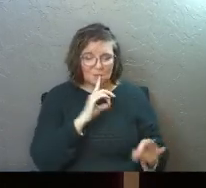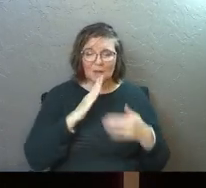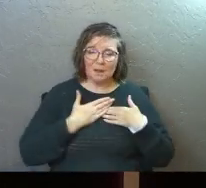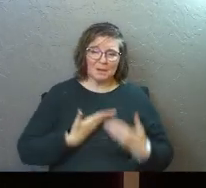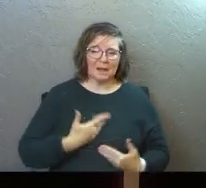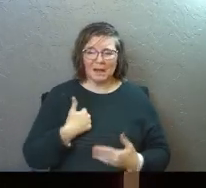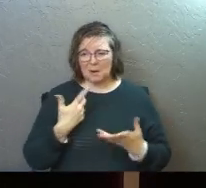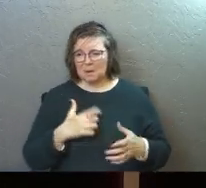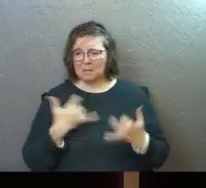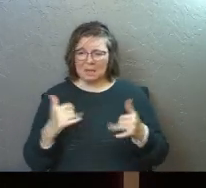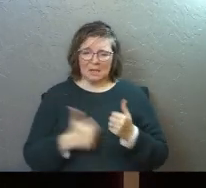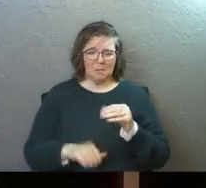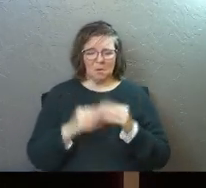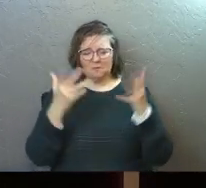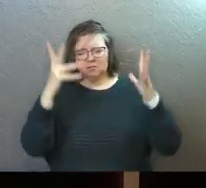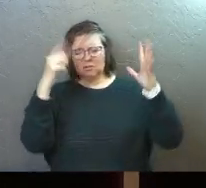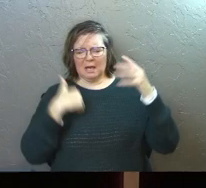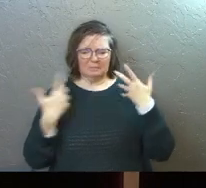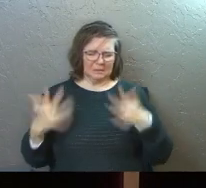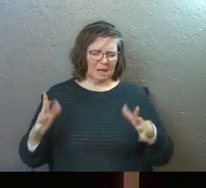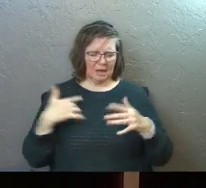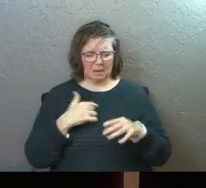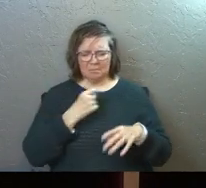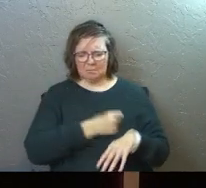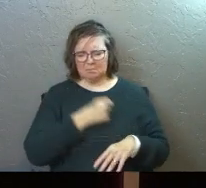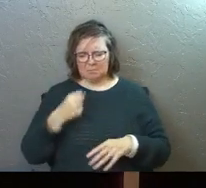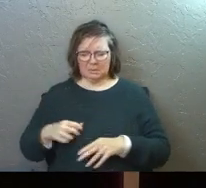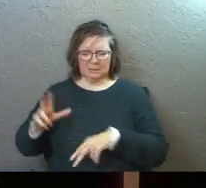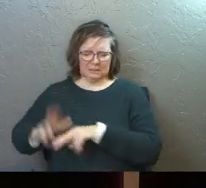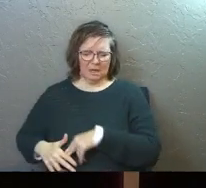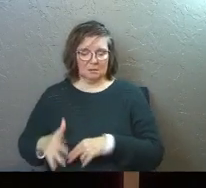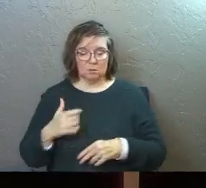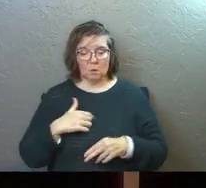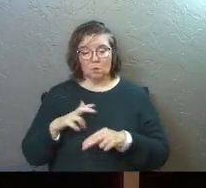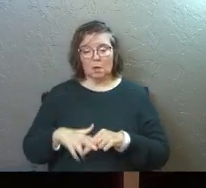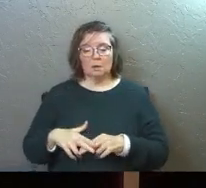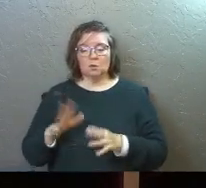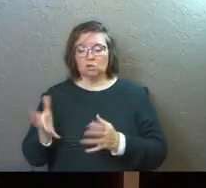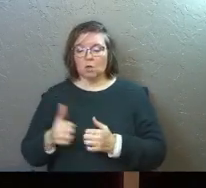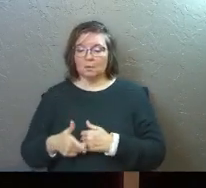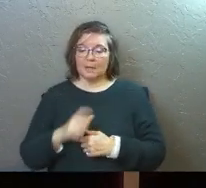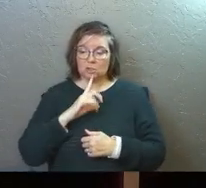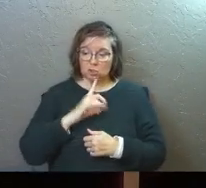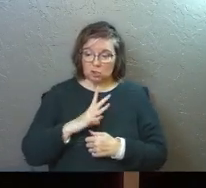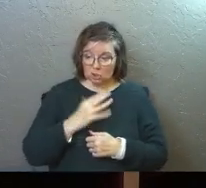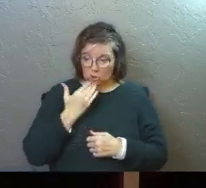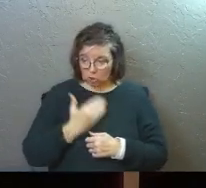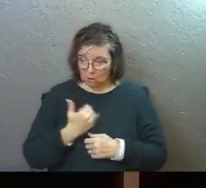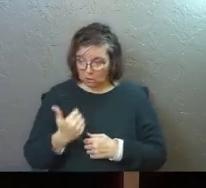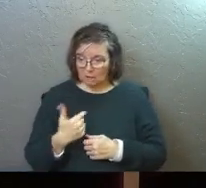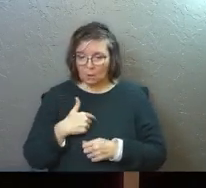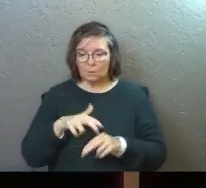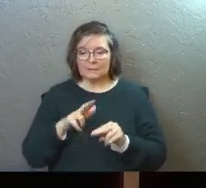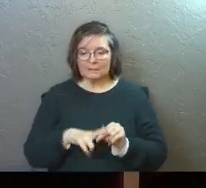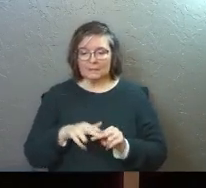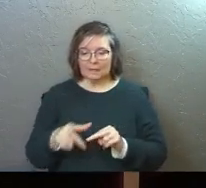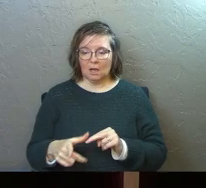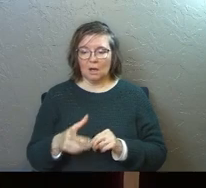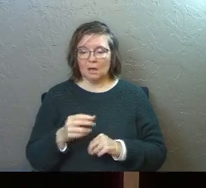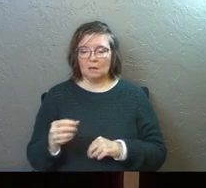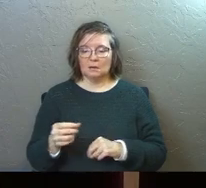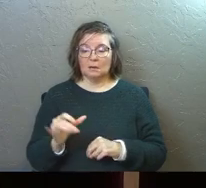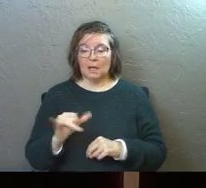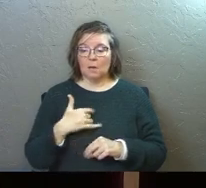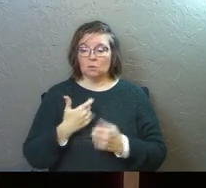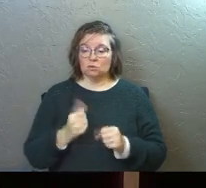really upset. And she's like, I don't want to play anymore. You know, and she's like, I'm done. Just put me on the sideline. And so we go to the sideline. We're talking to her, making sure she's good. And we're sitting there. And,